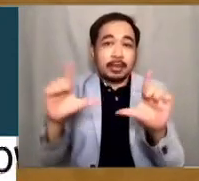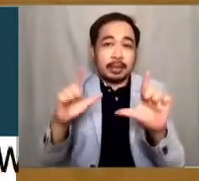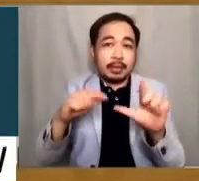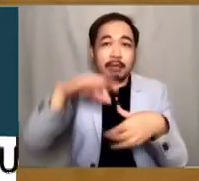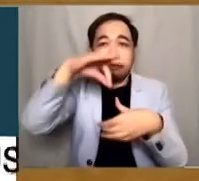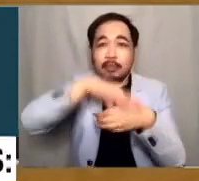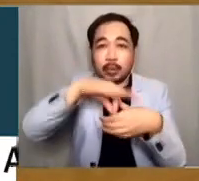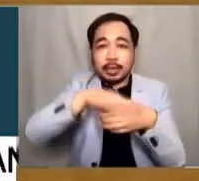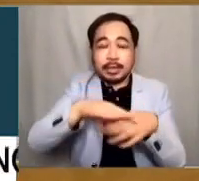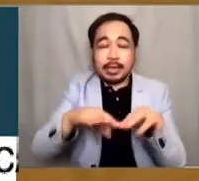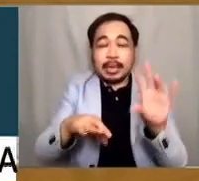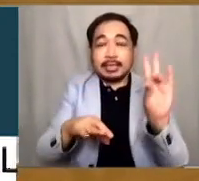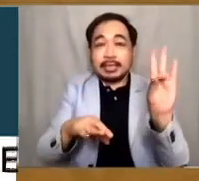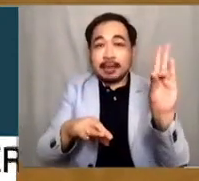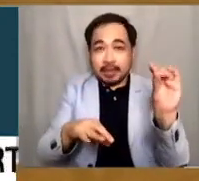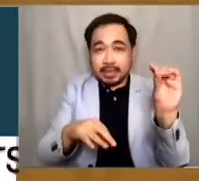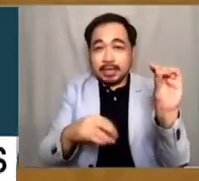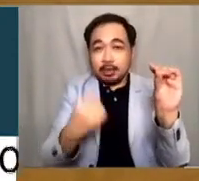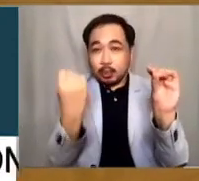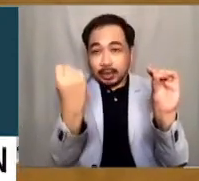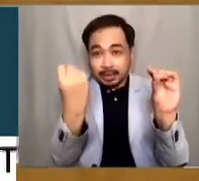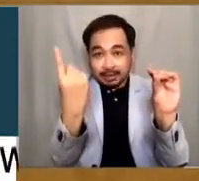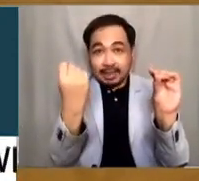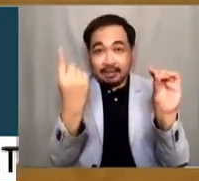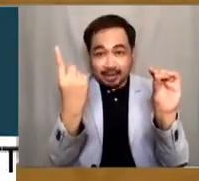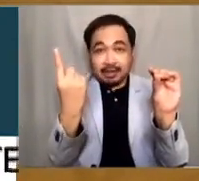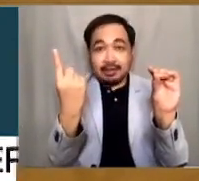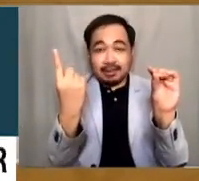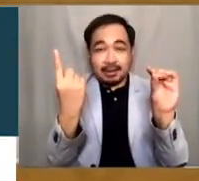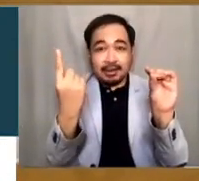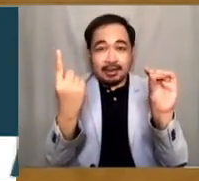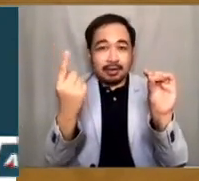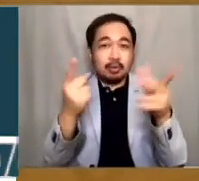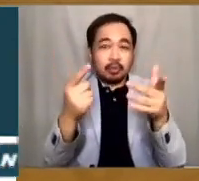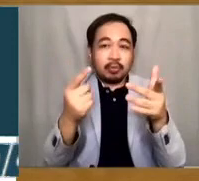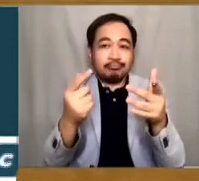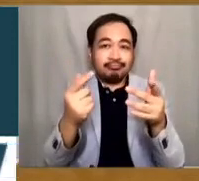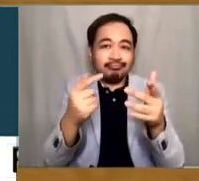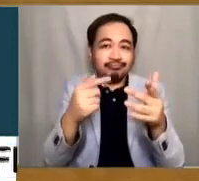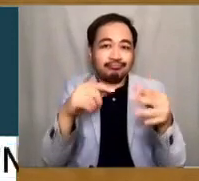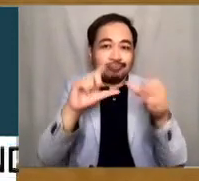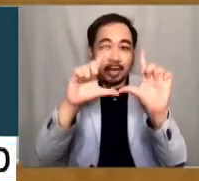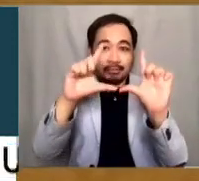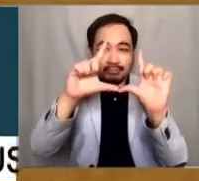deny the grant of franchise to ABS-CBN.